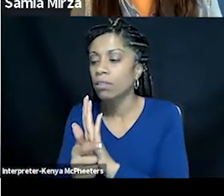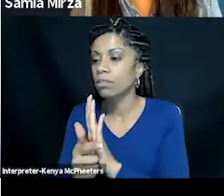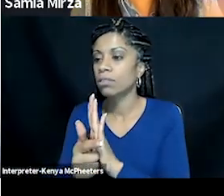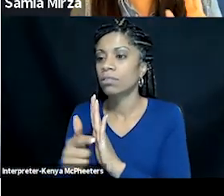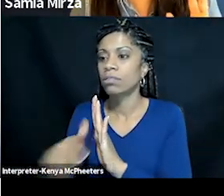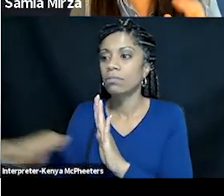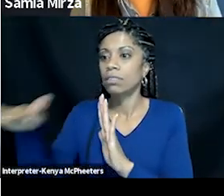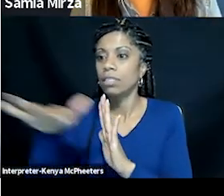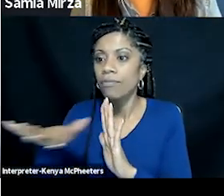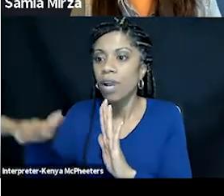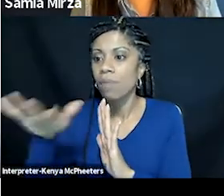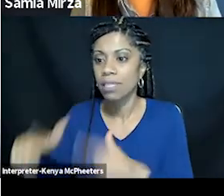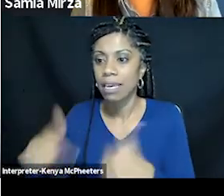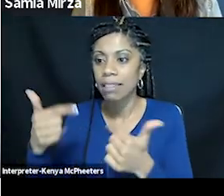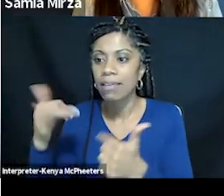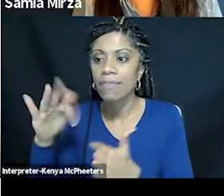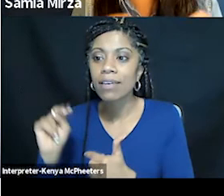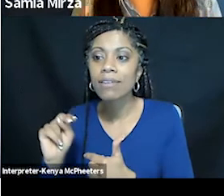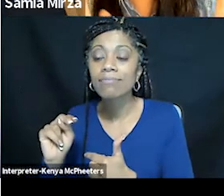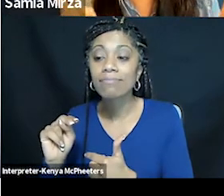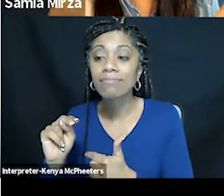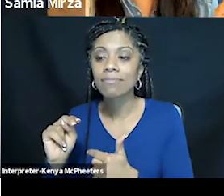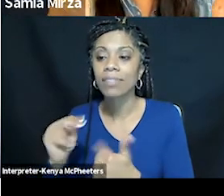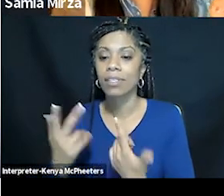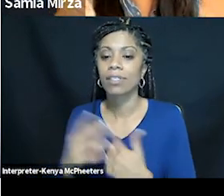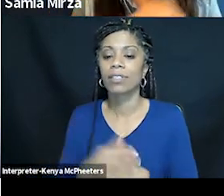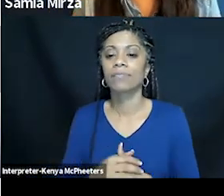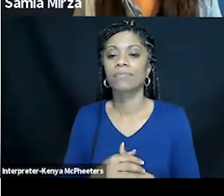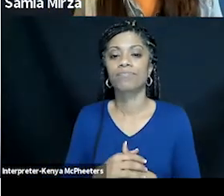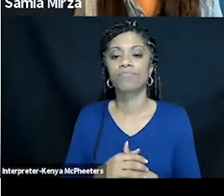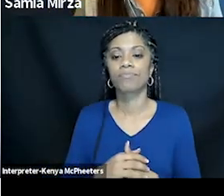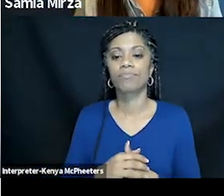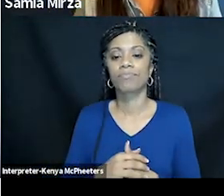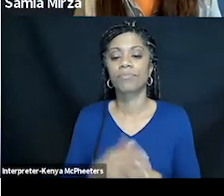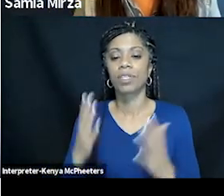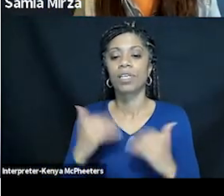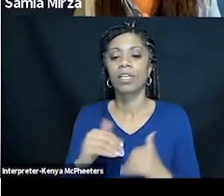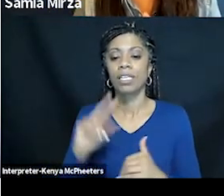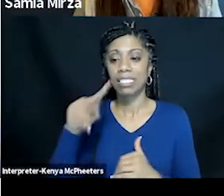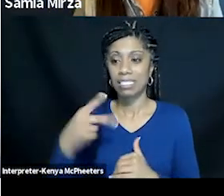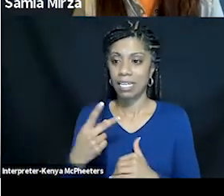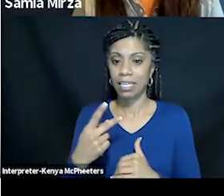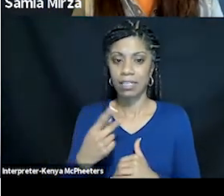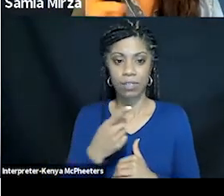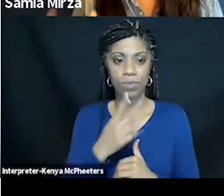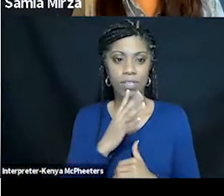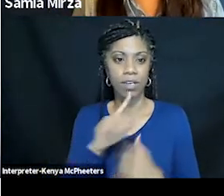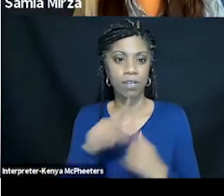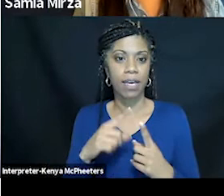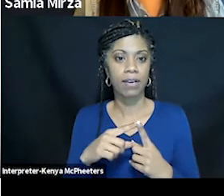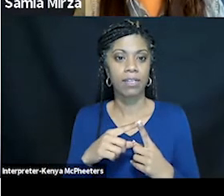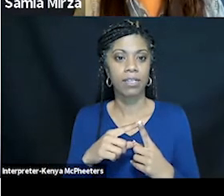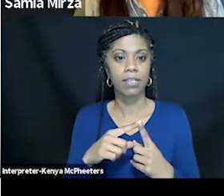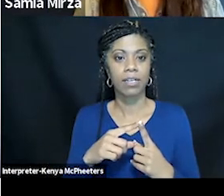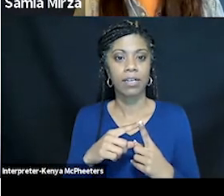second one that we wanted to talk about is around the unarmed Black man phrase here. So this is a